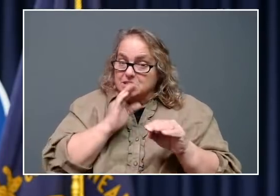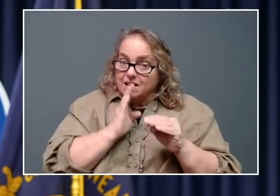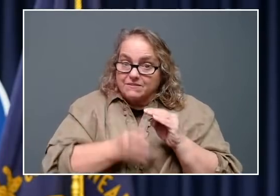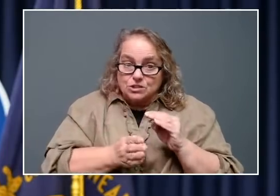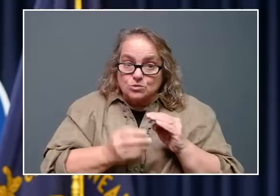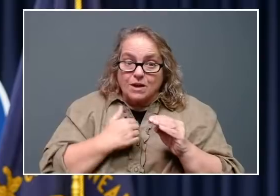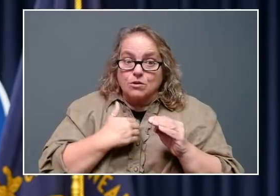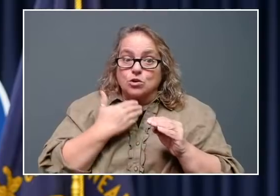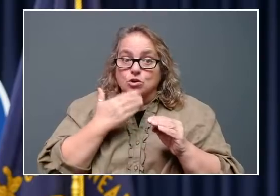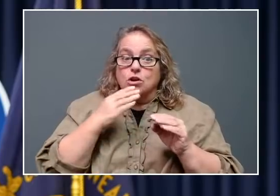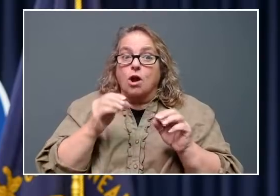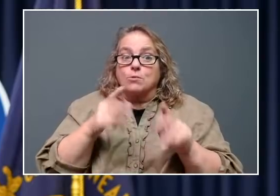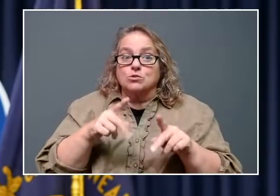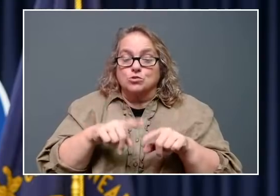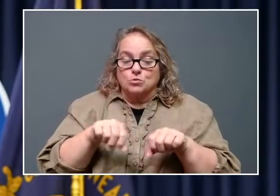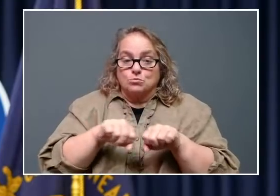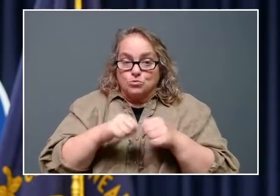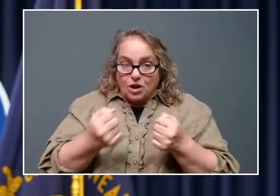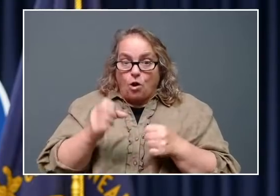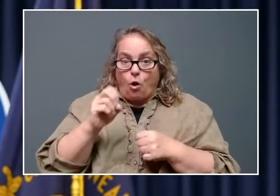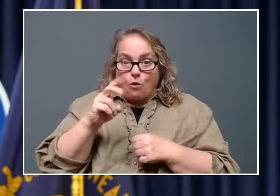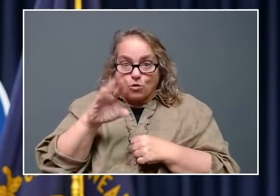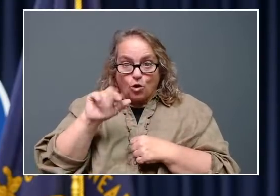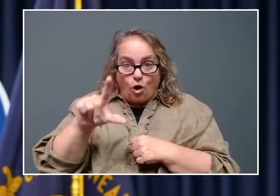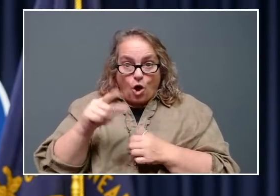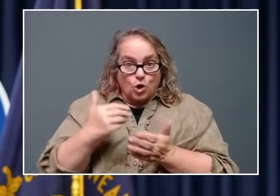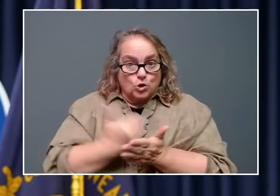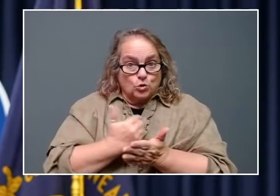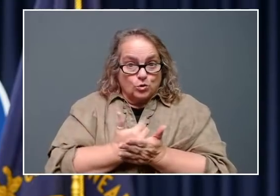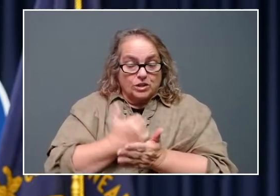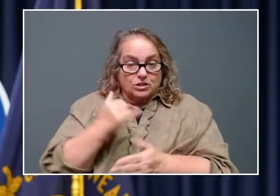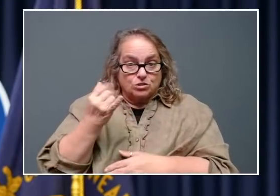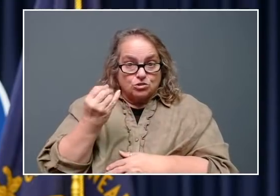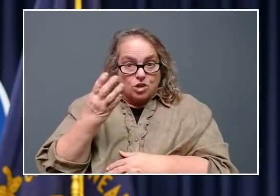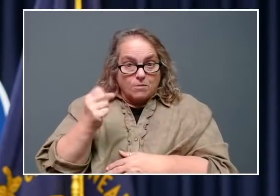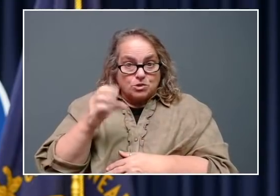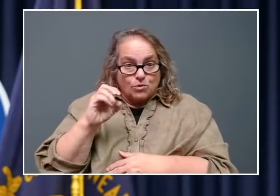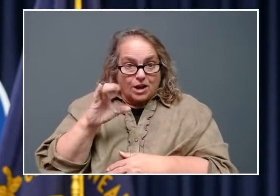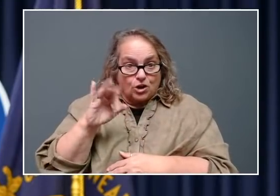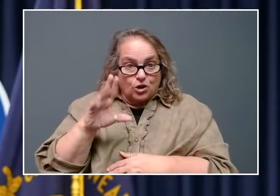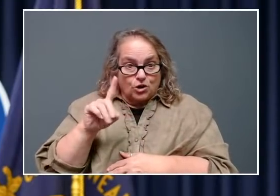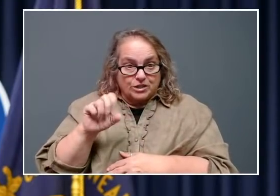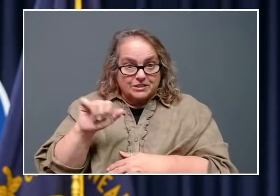good chance at breaking the overall newly created jobs record as well. See you Thursday.